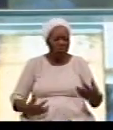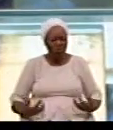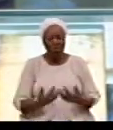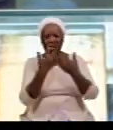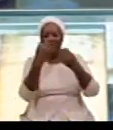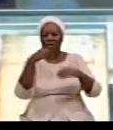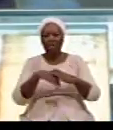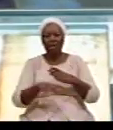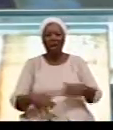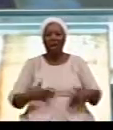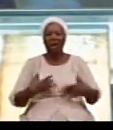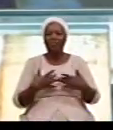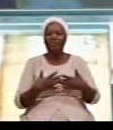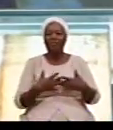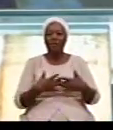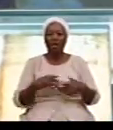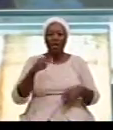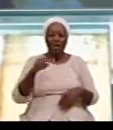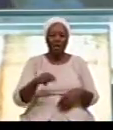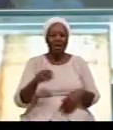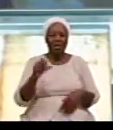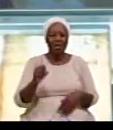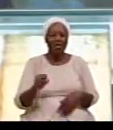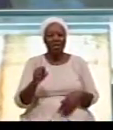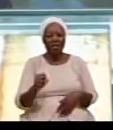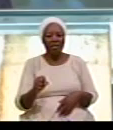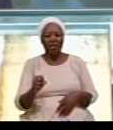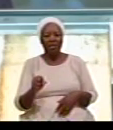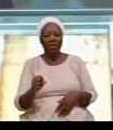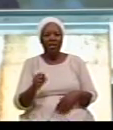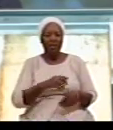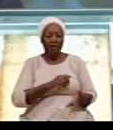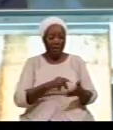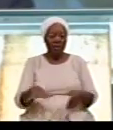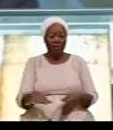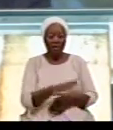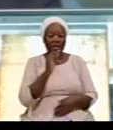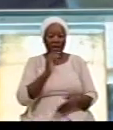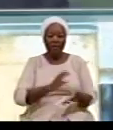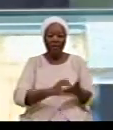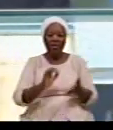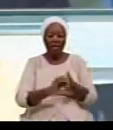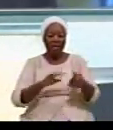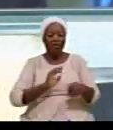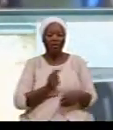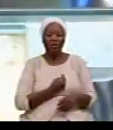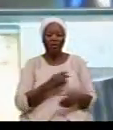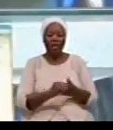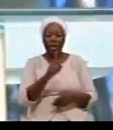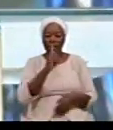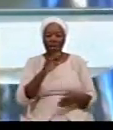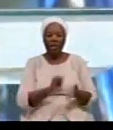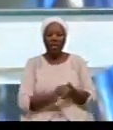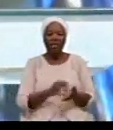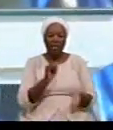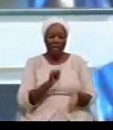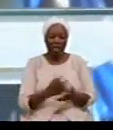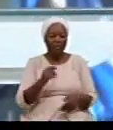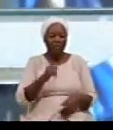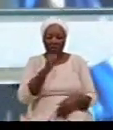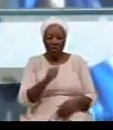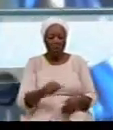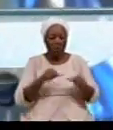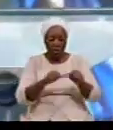life, these are verses that give us assurance that that thing will not last for